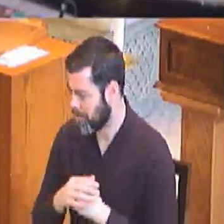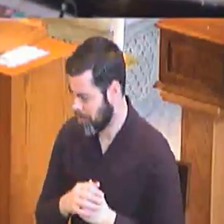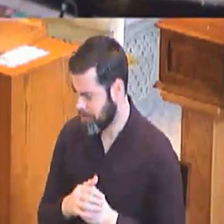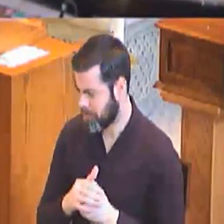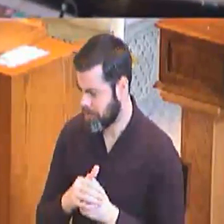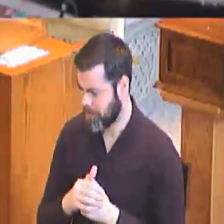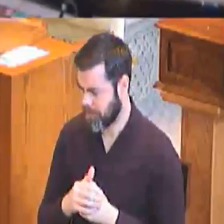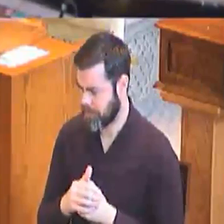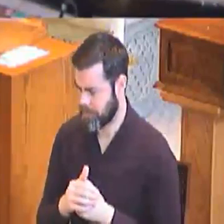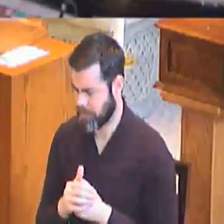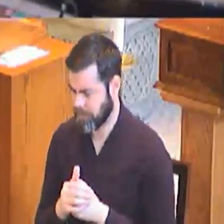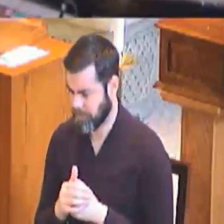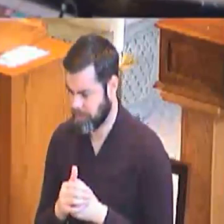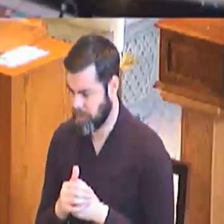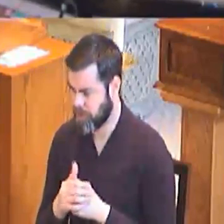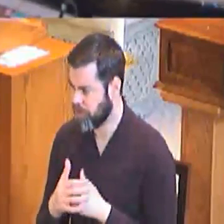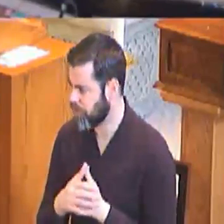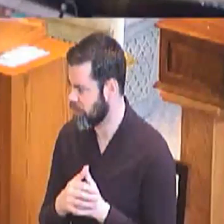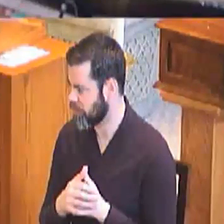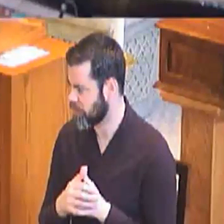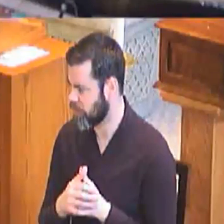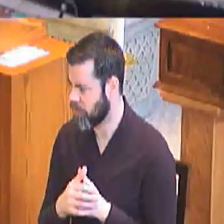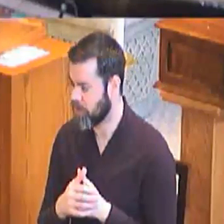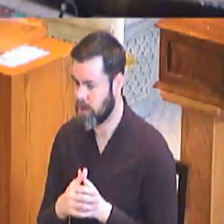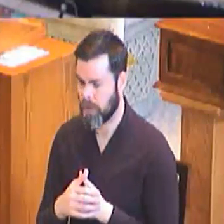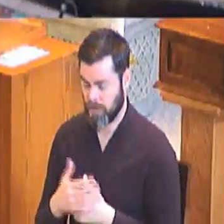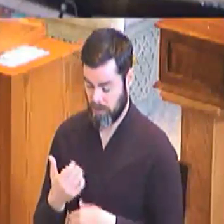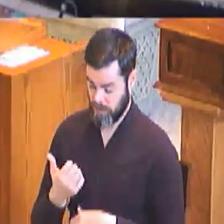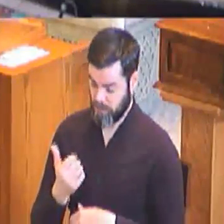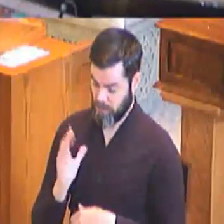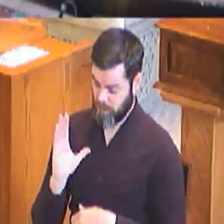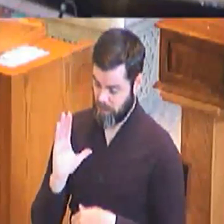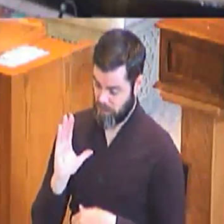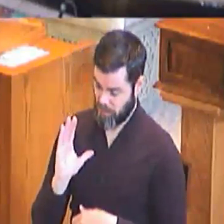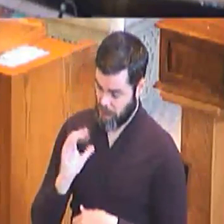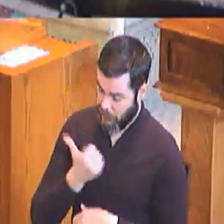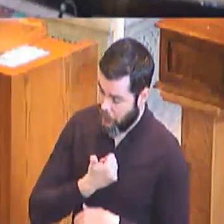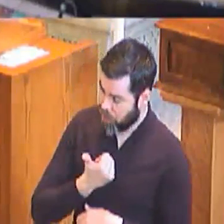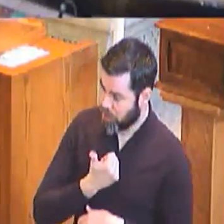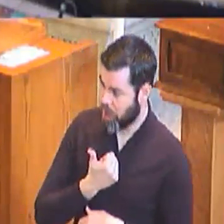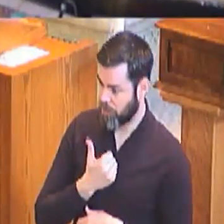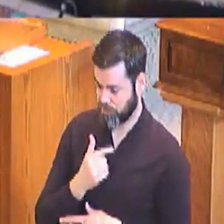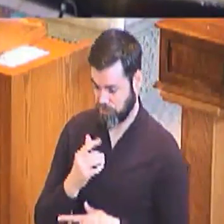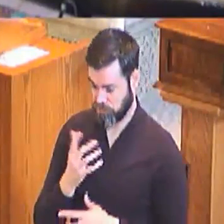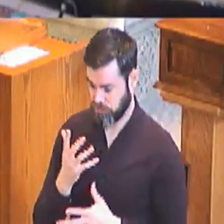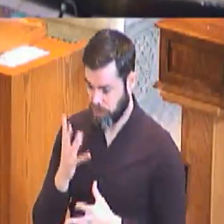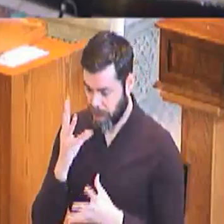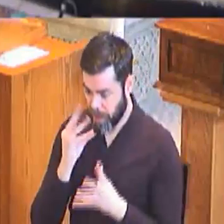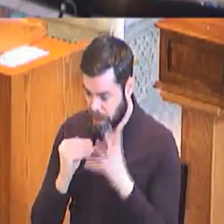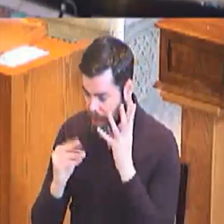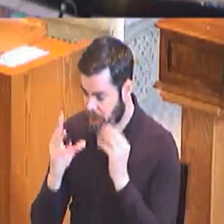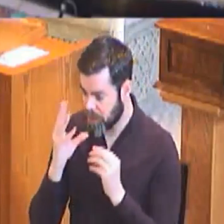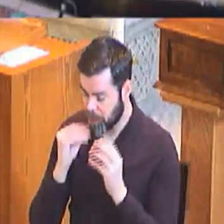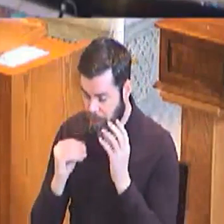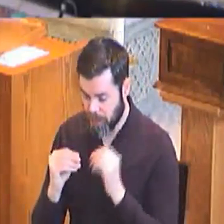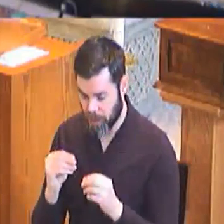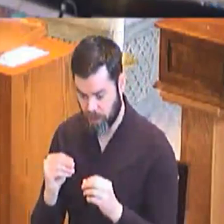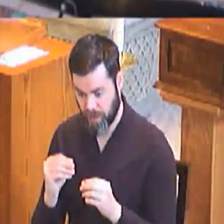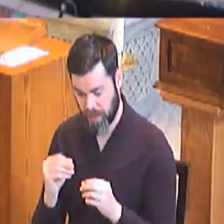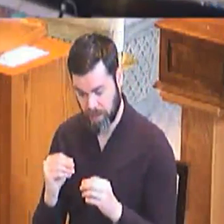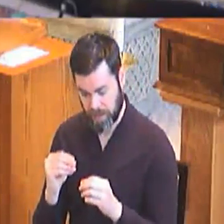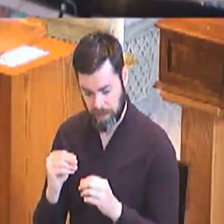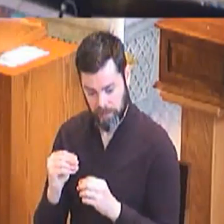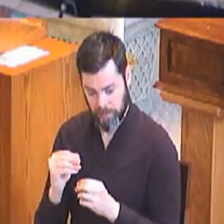a less than wholeness appearance in our life, we use the power of affirmative